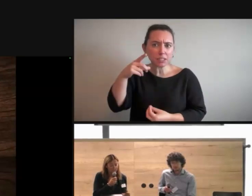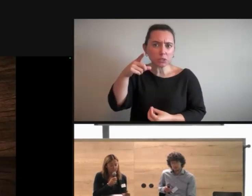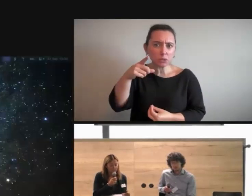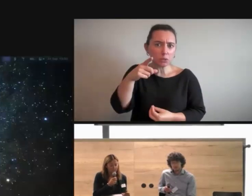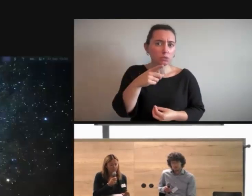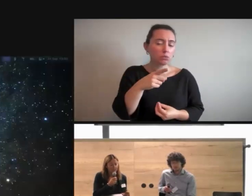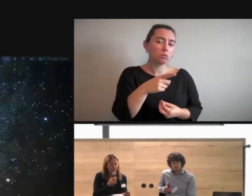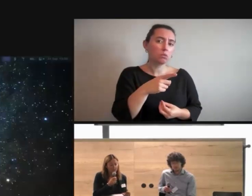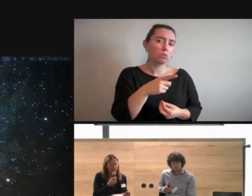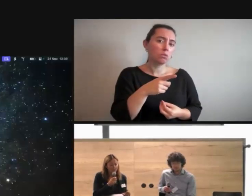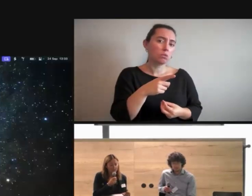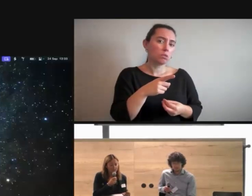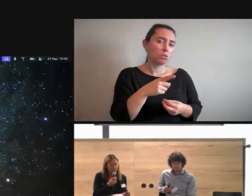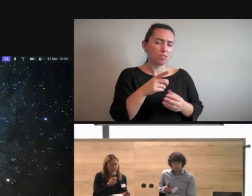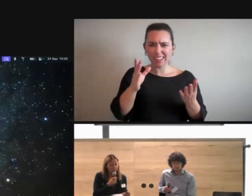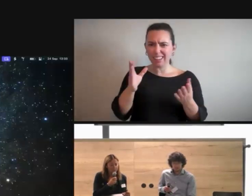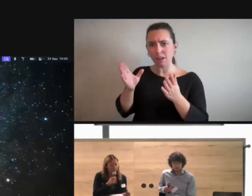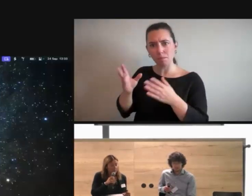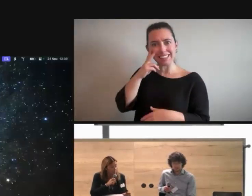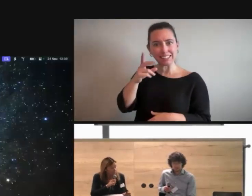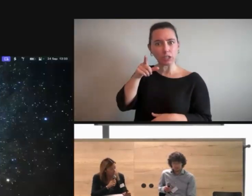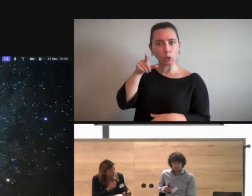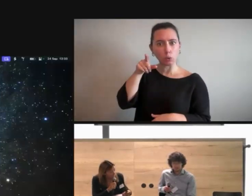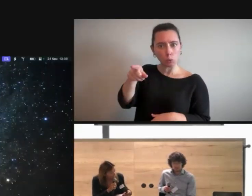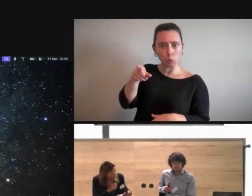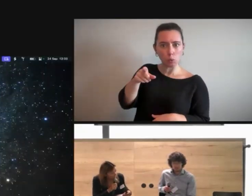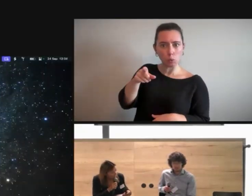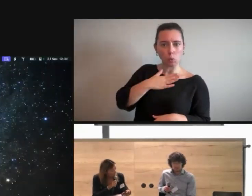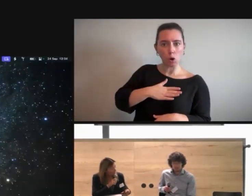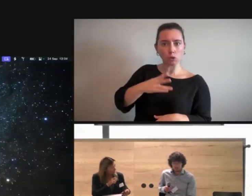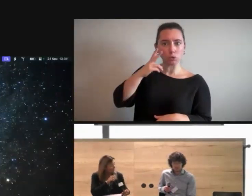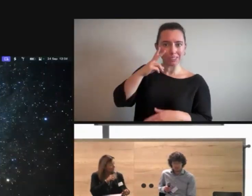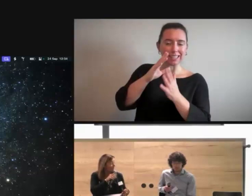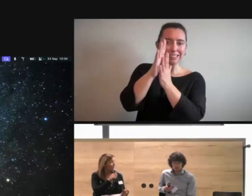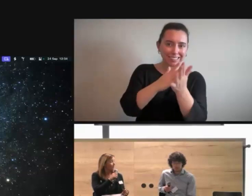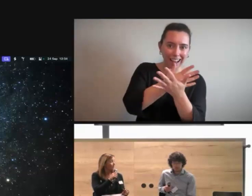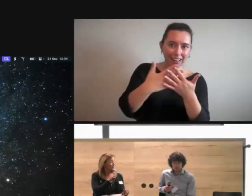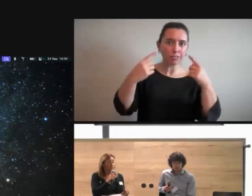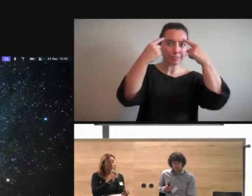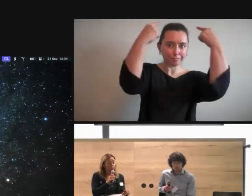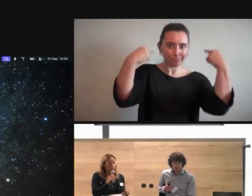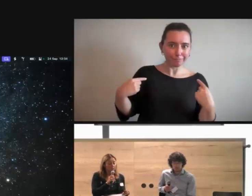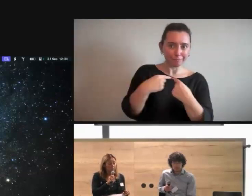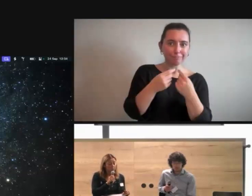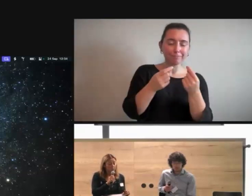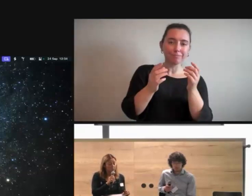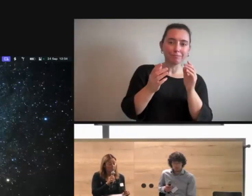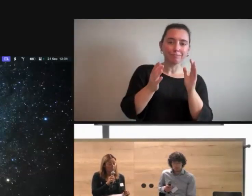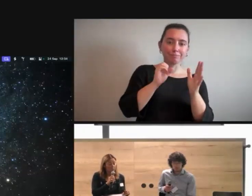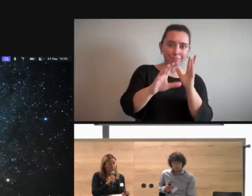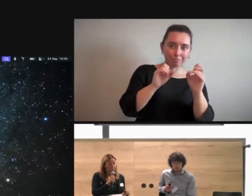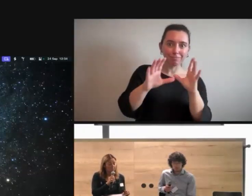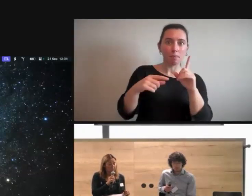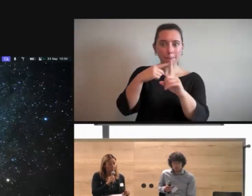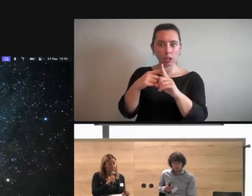that. Yeah, we need to see you because we need to see this sign language and your face when you're